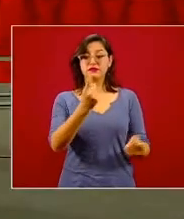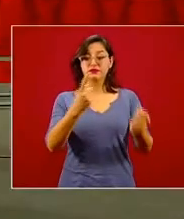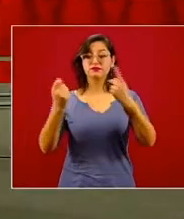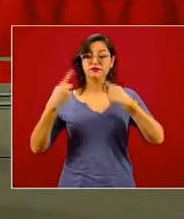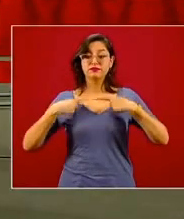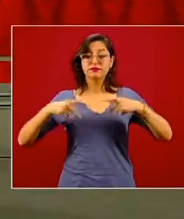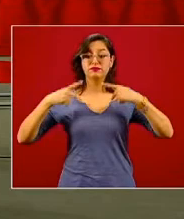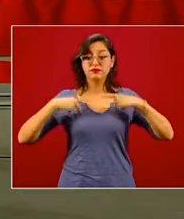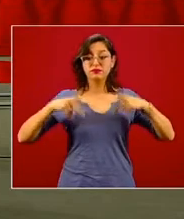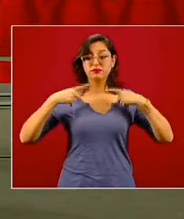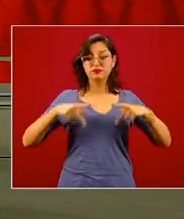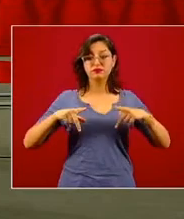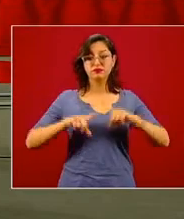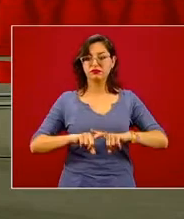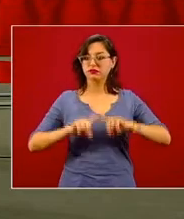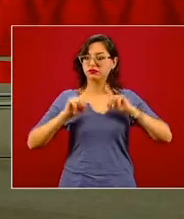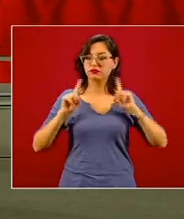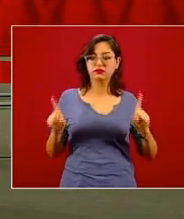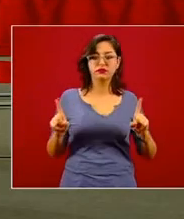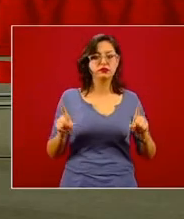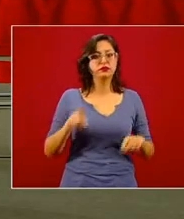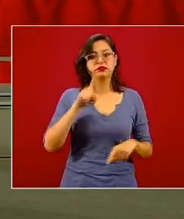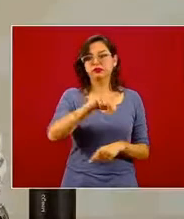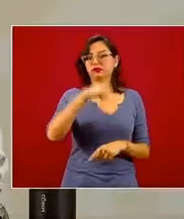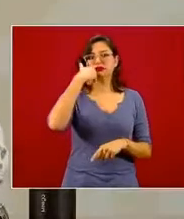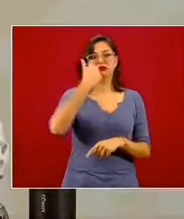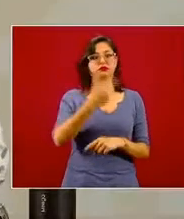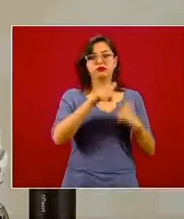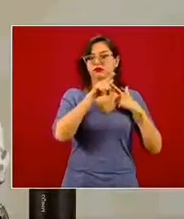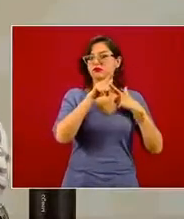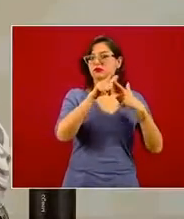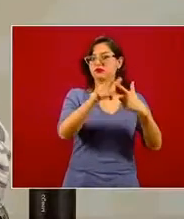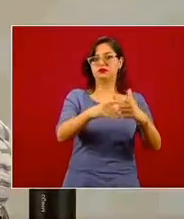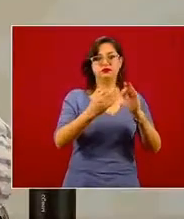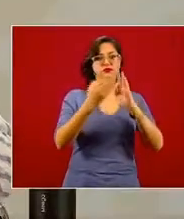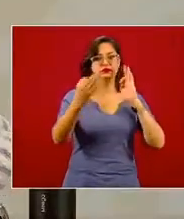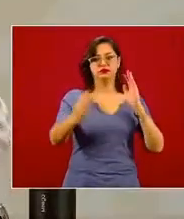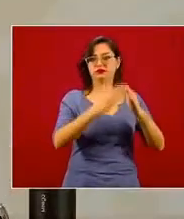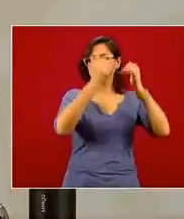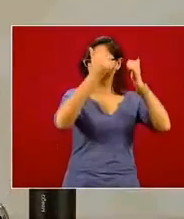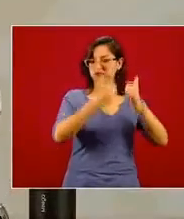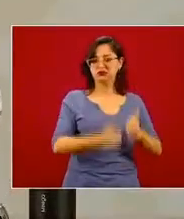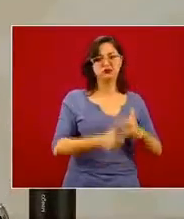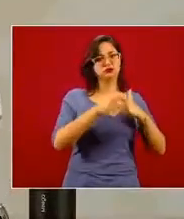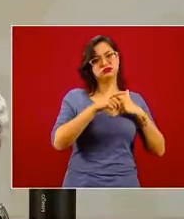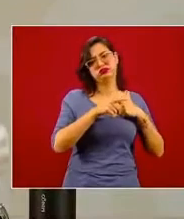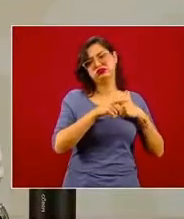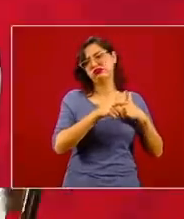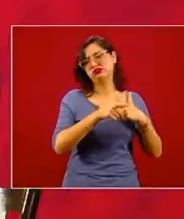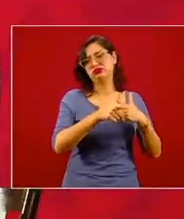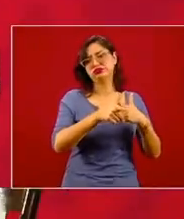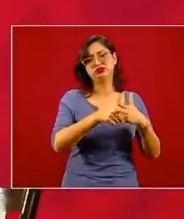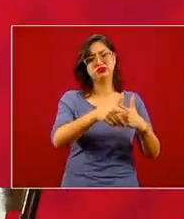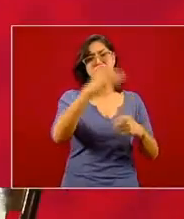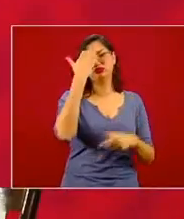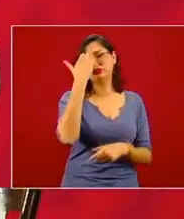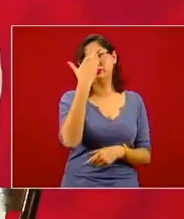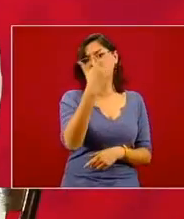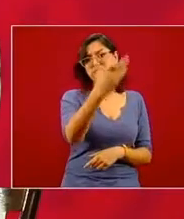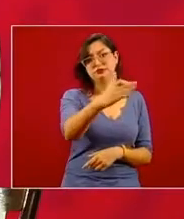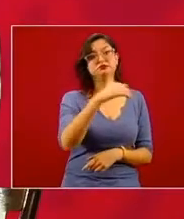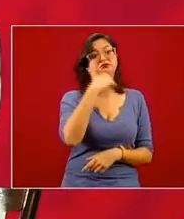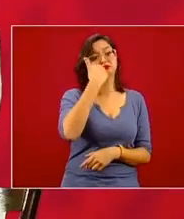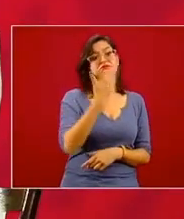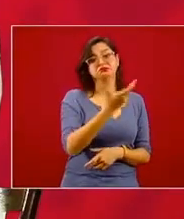that. But on the contrary, and this we've talked about in days before, there are people who would love to see